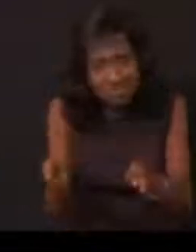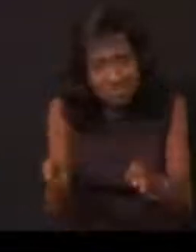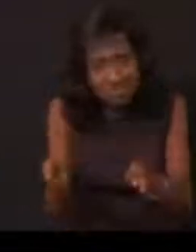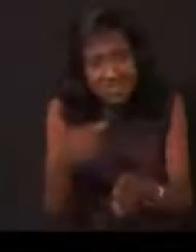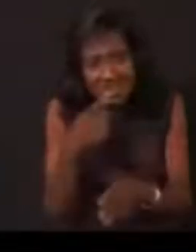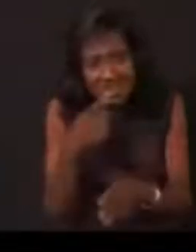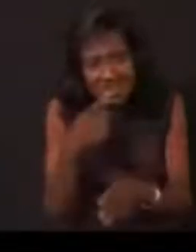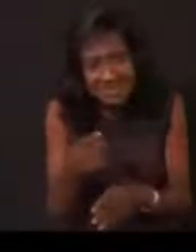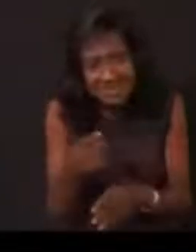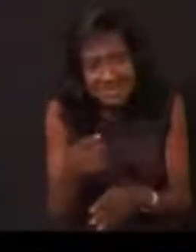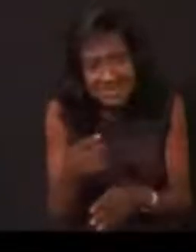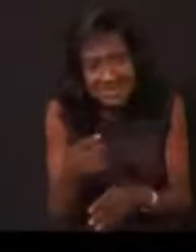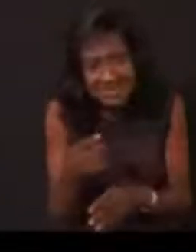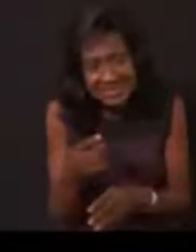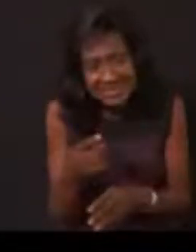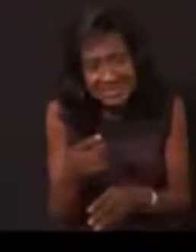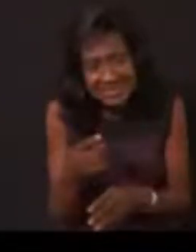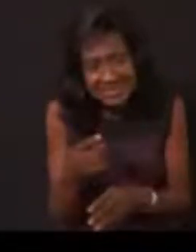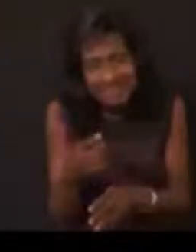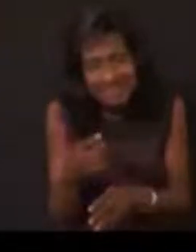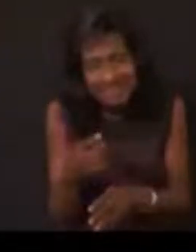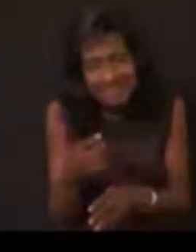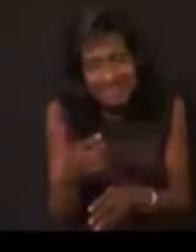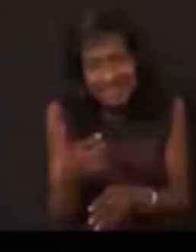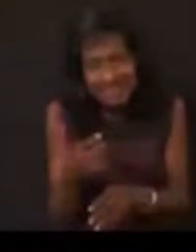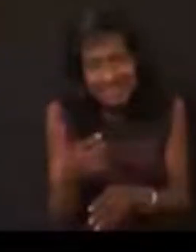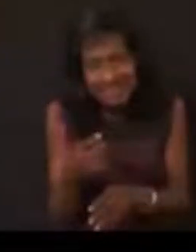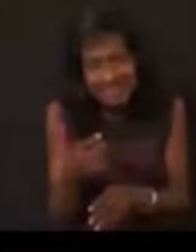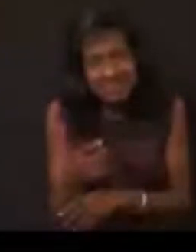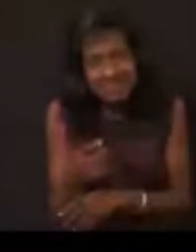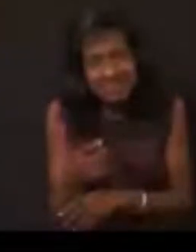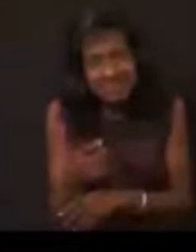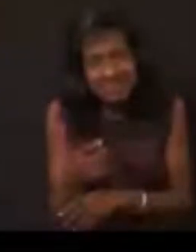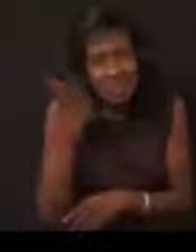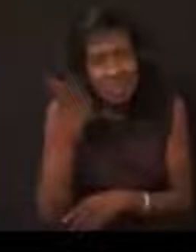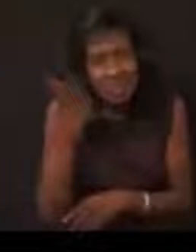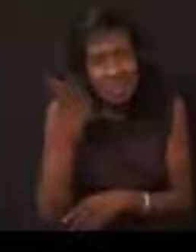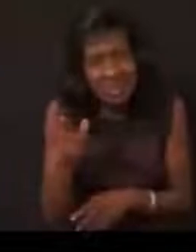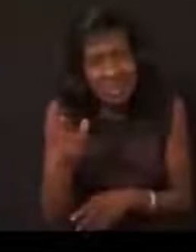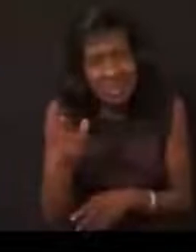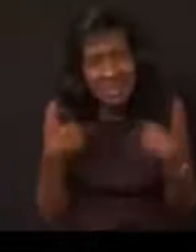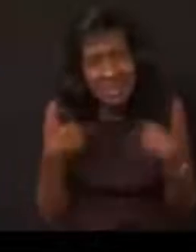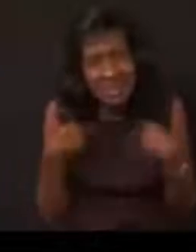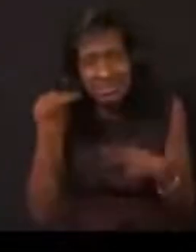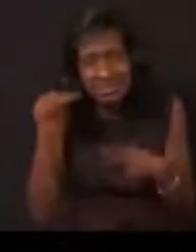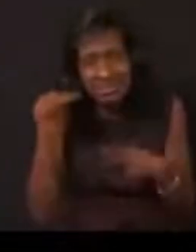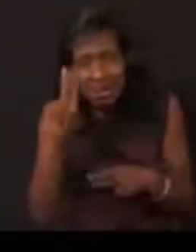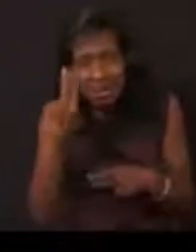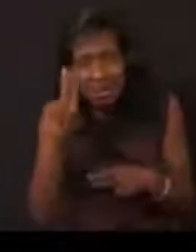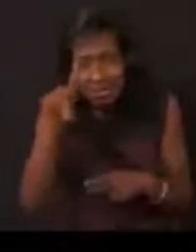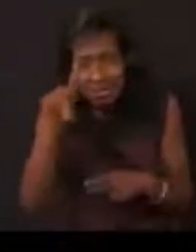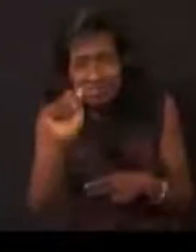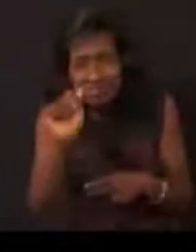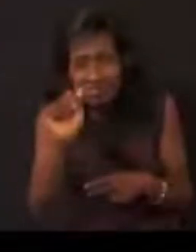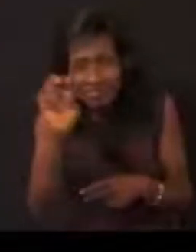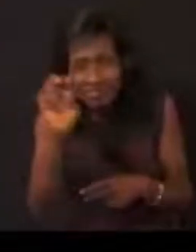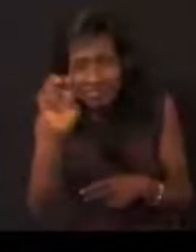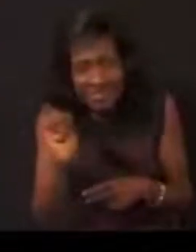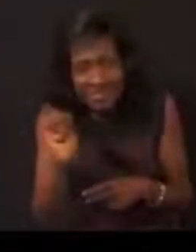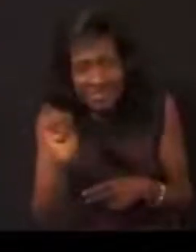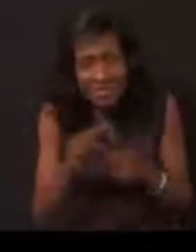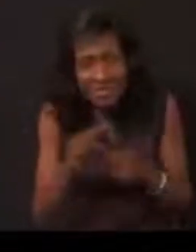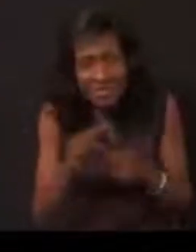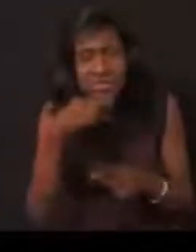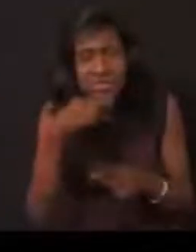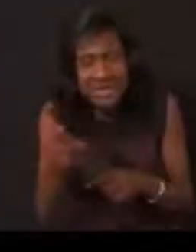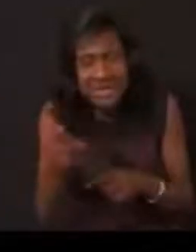of you who were expecting that we will be holding a press briefing next week to provide the country with